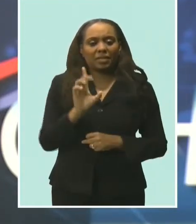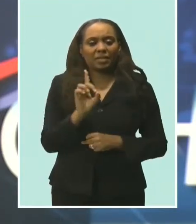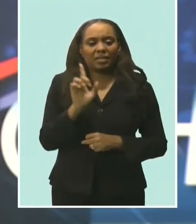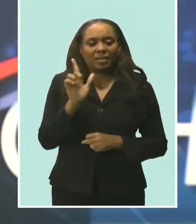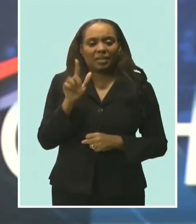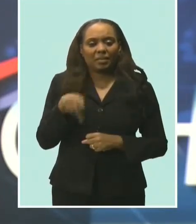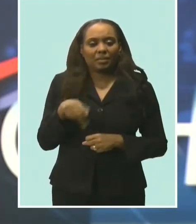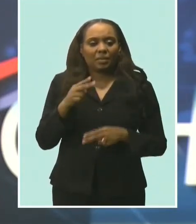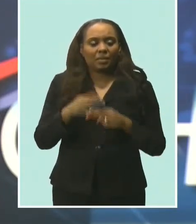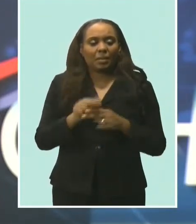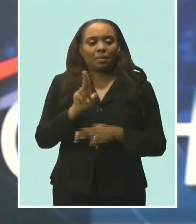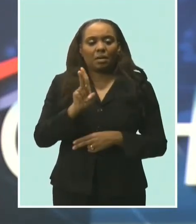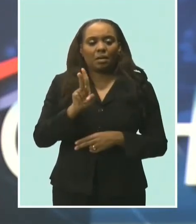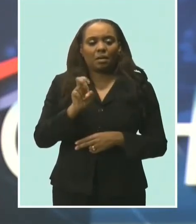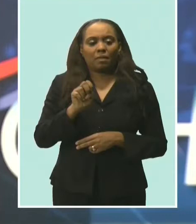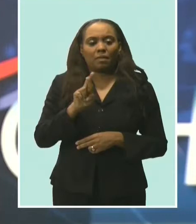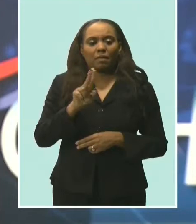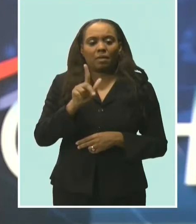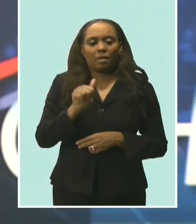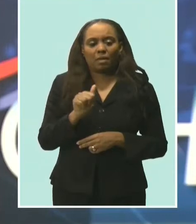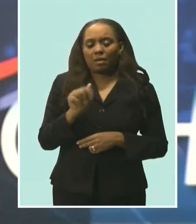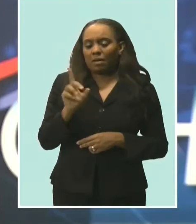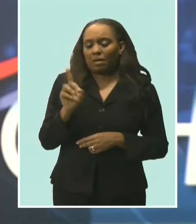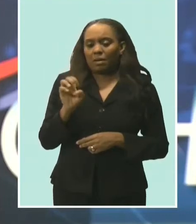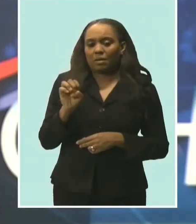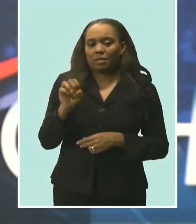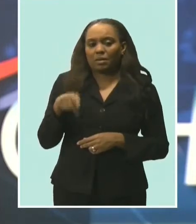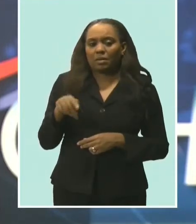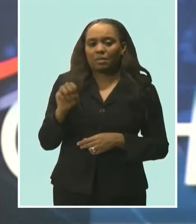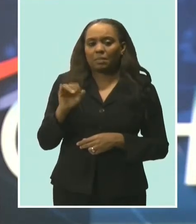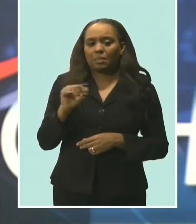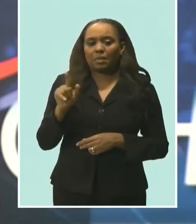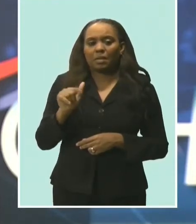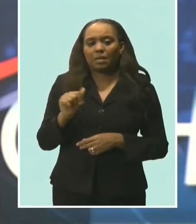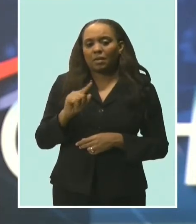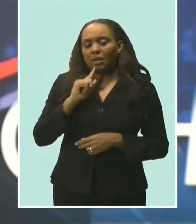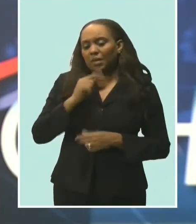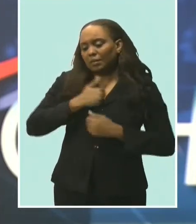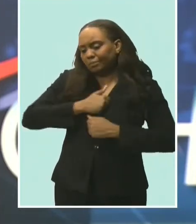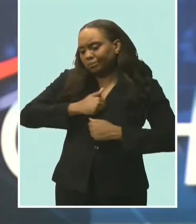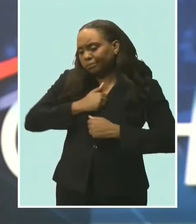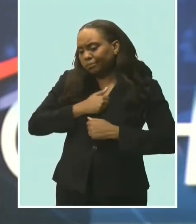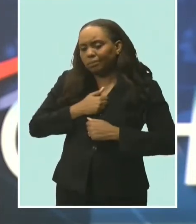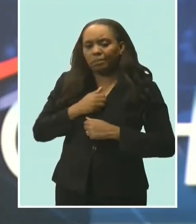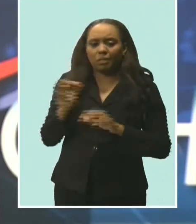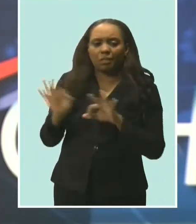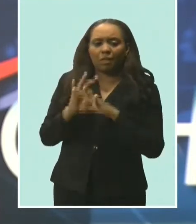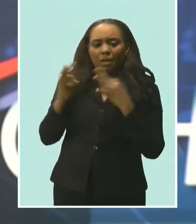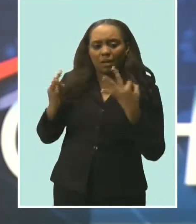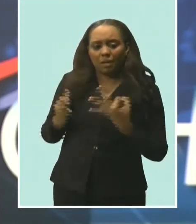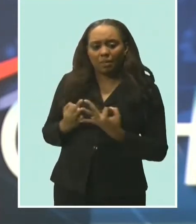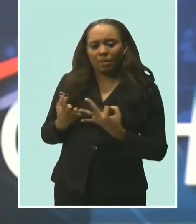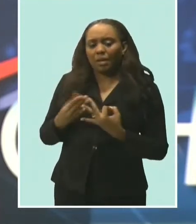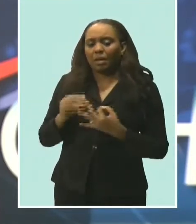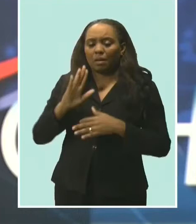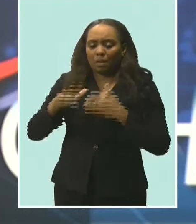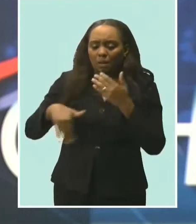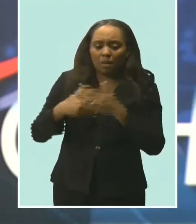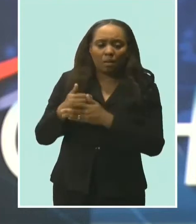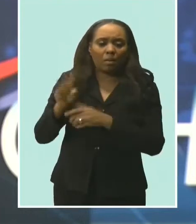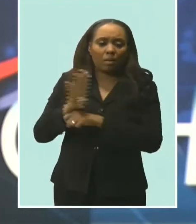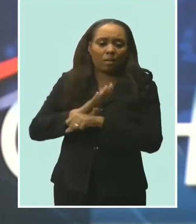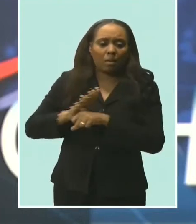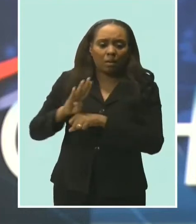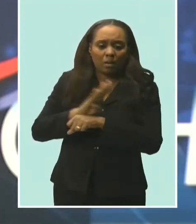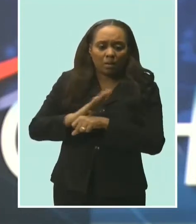Labour Party, Verla de Pisa, is extending condolences to the family of the former Prime Minister and to the entire country of